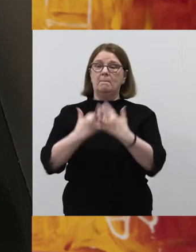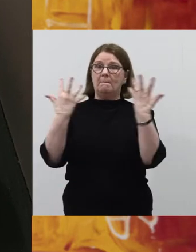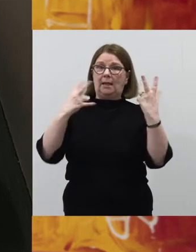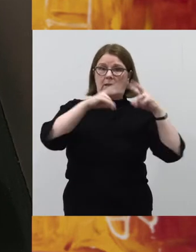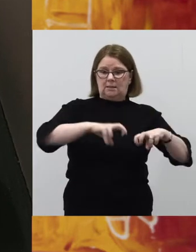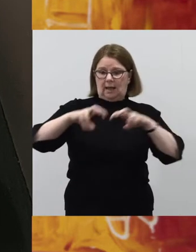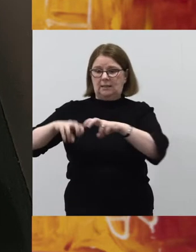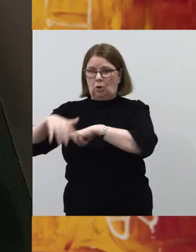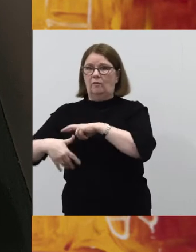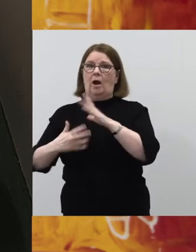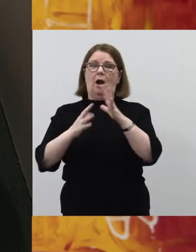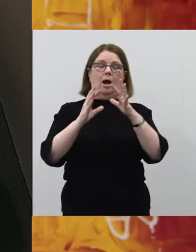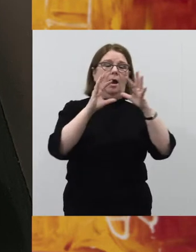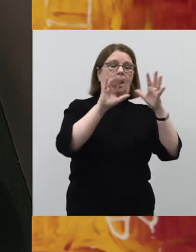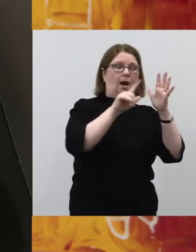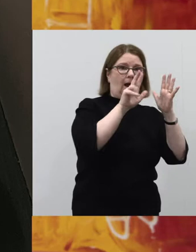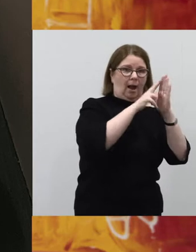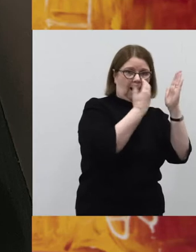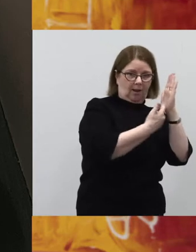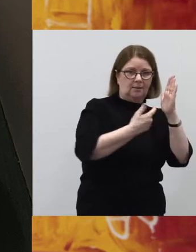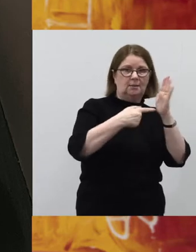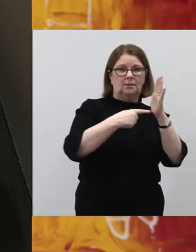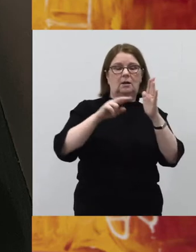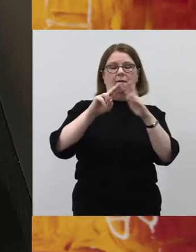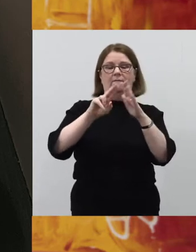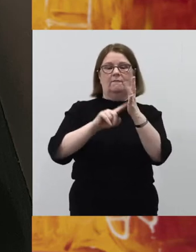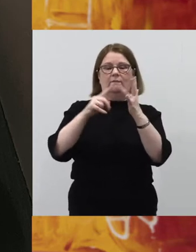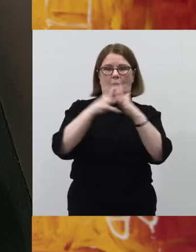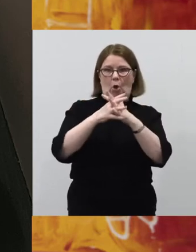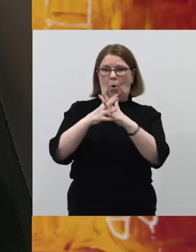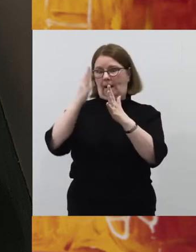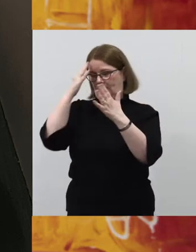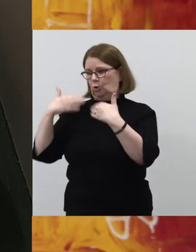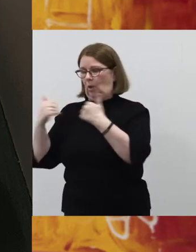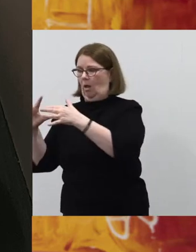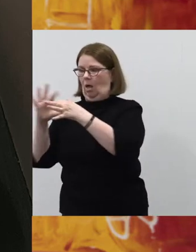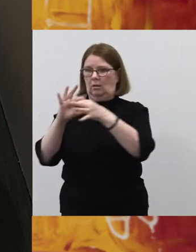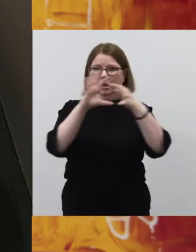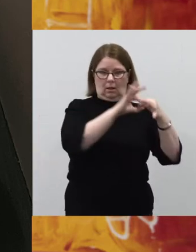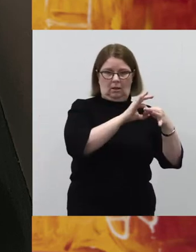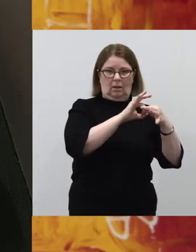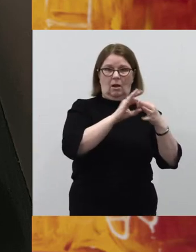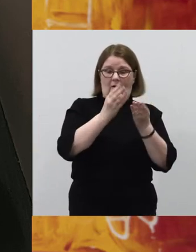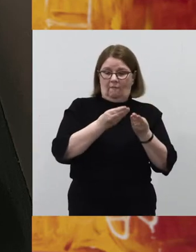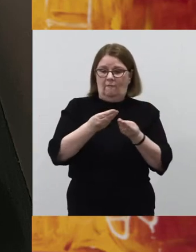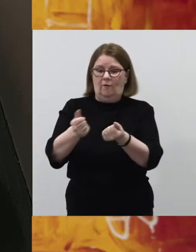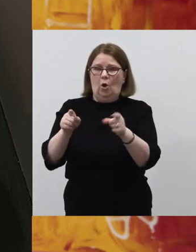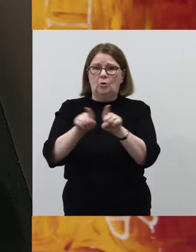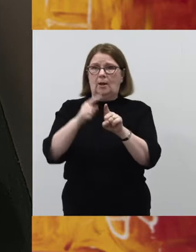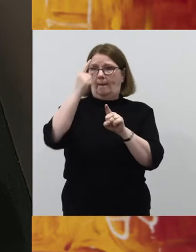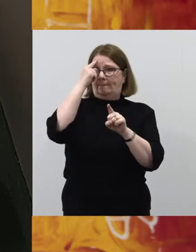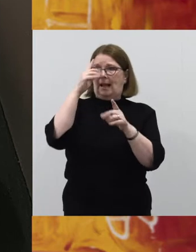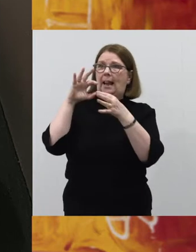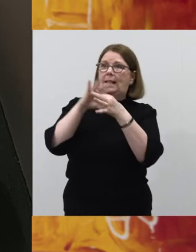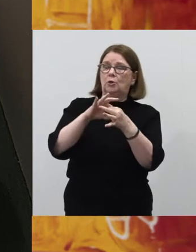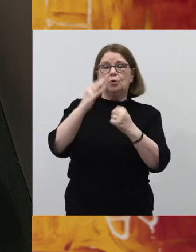friends made from sardine cans, scraps of fabric, gravel, and whatever else was on hand. As Sharon explains,